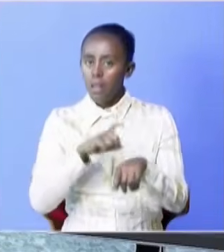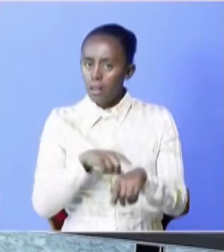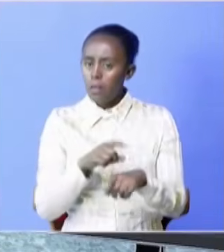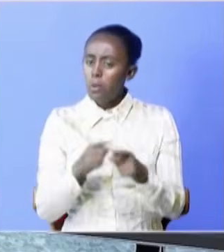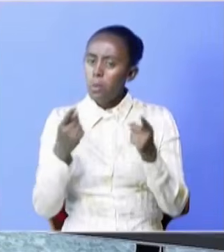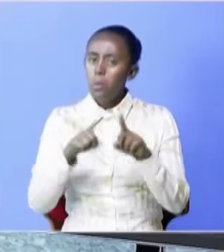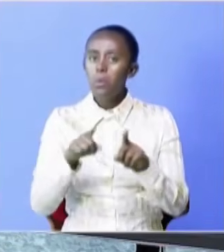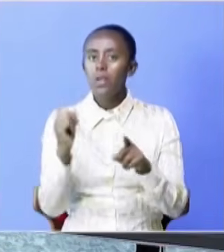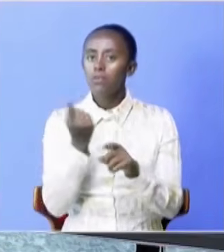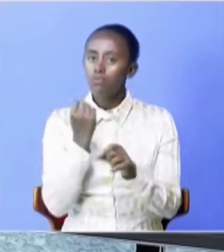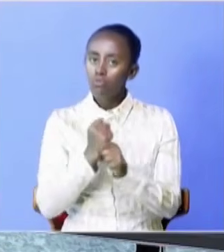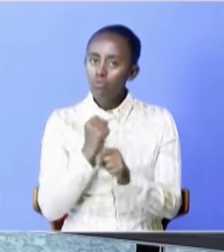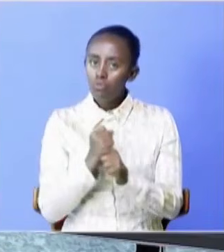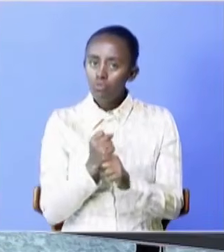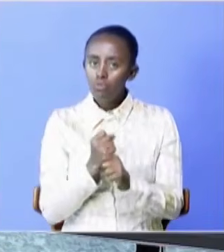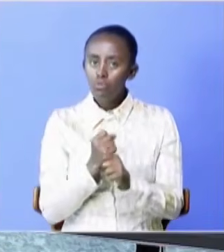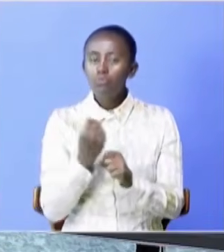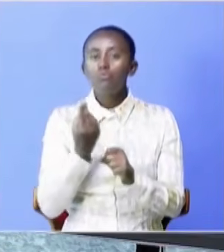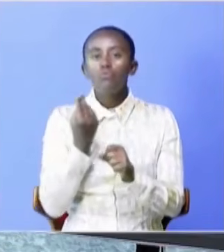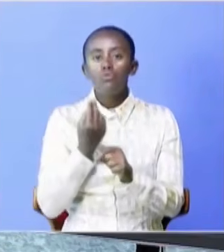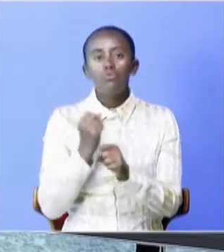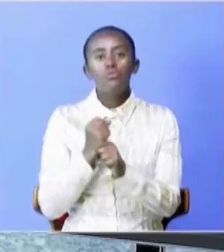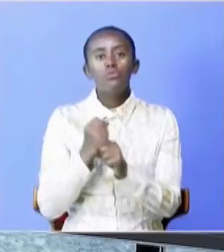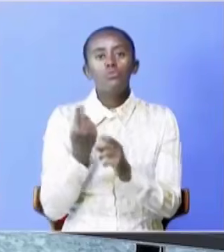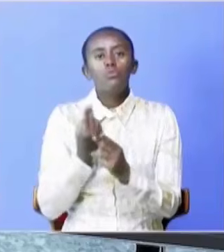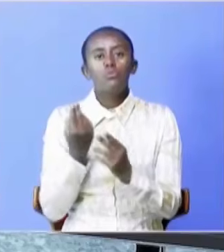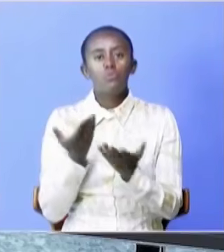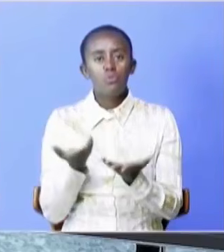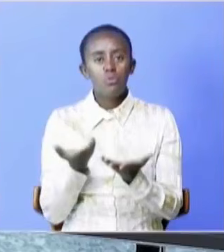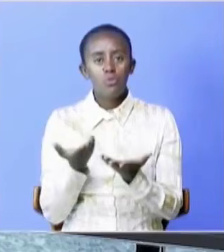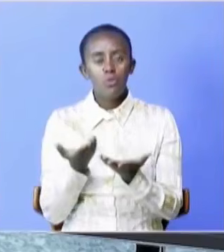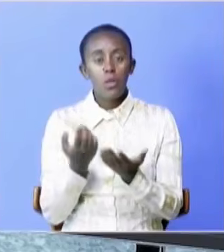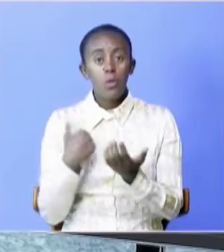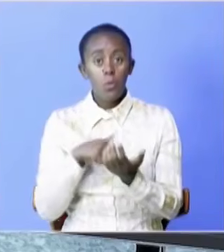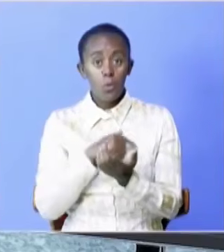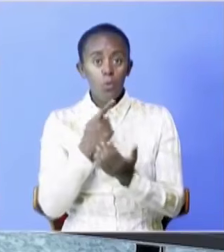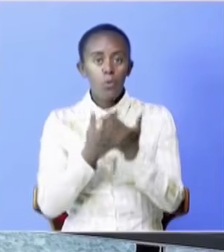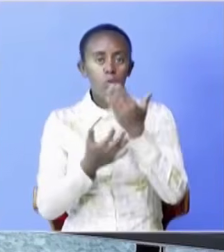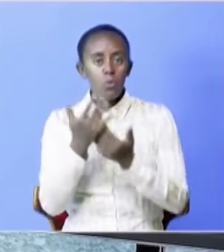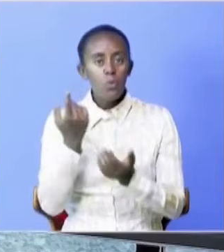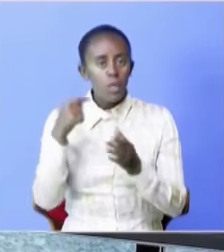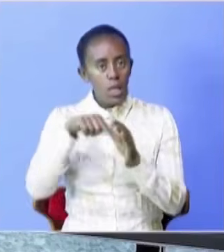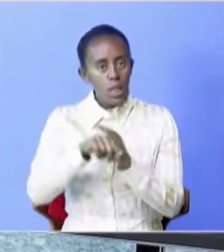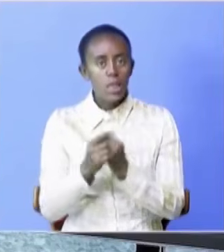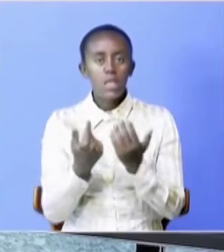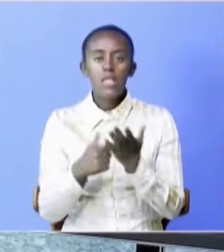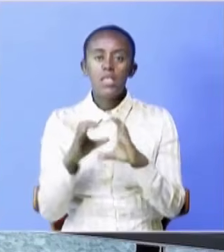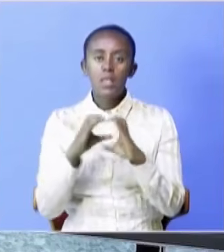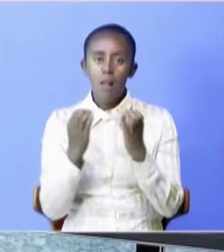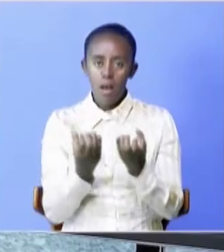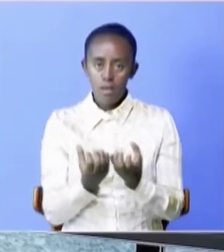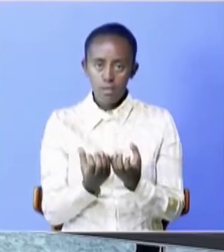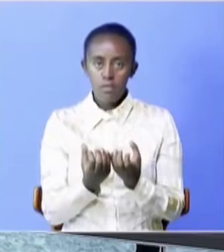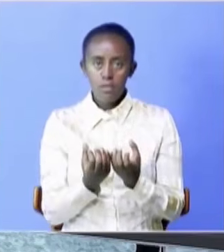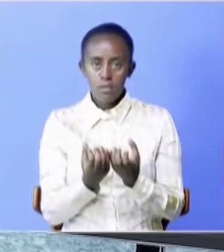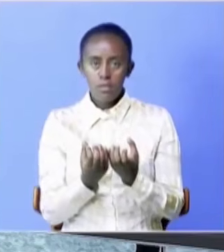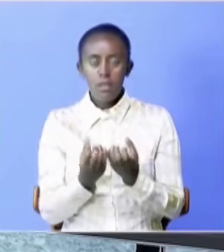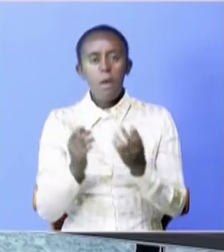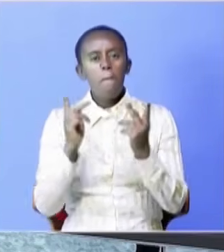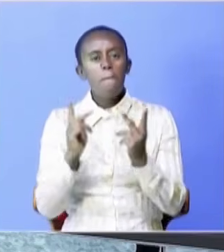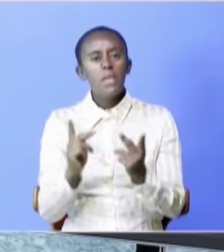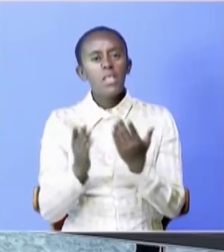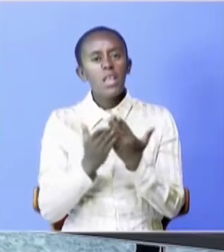what situations do we use it? So we're going to talk about that in detail in this class. So what is the